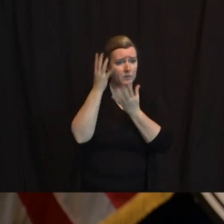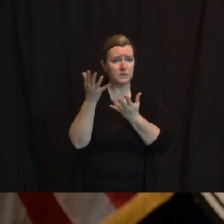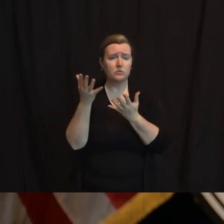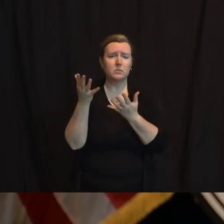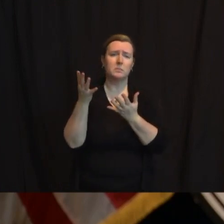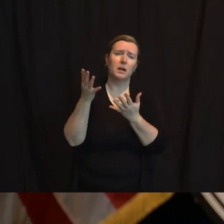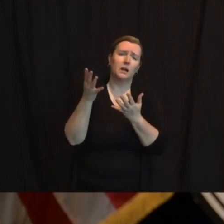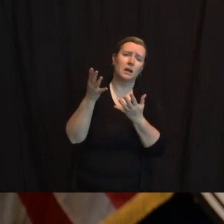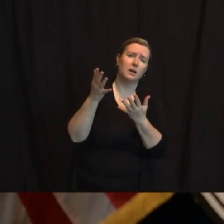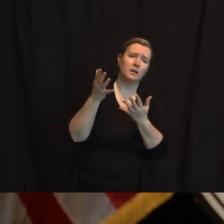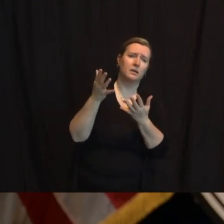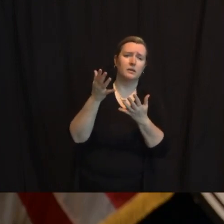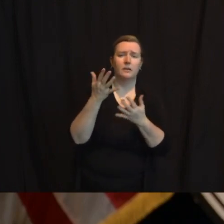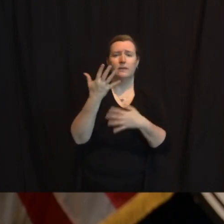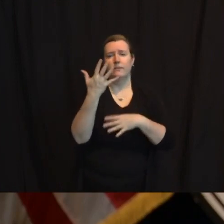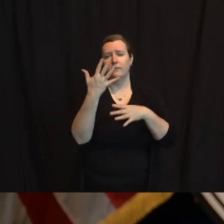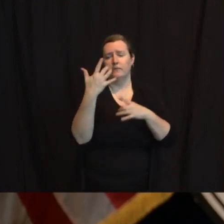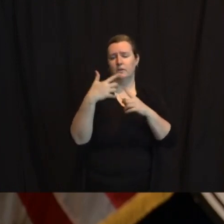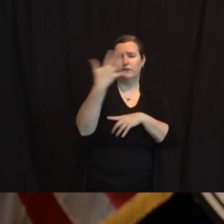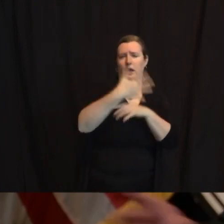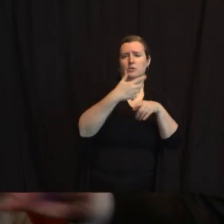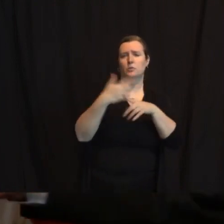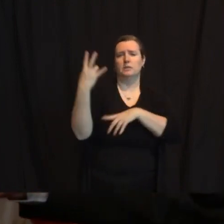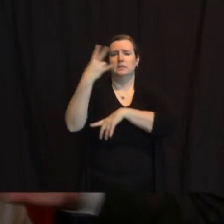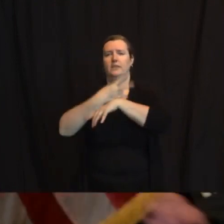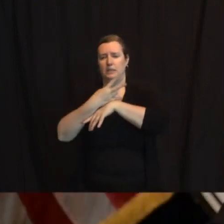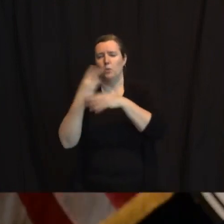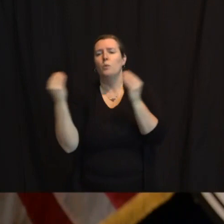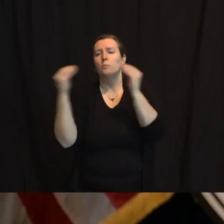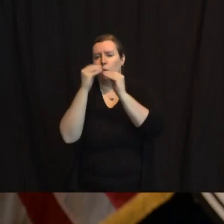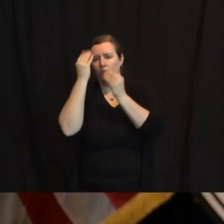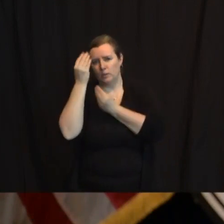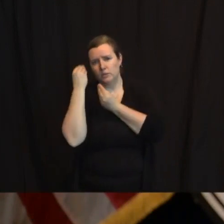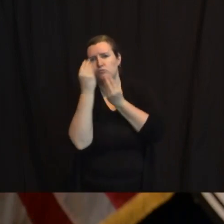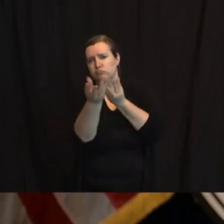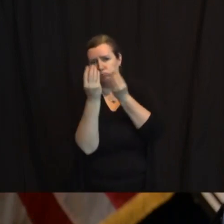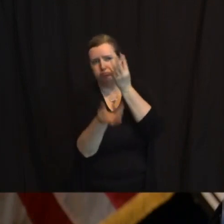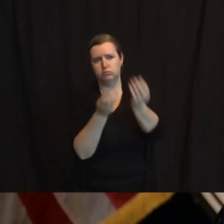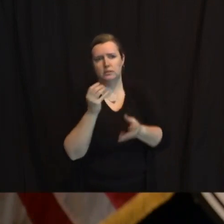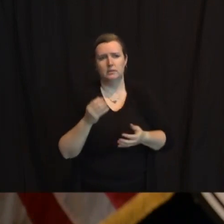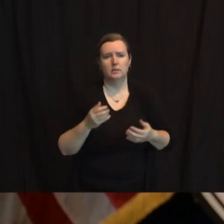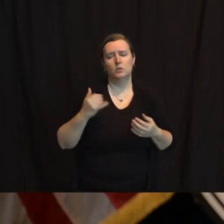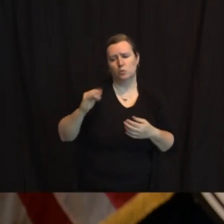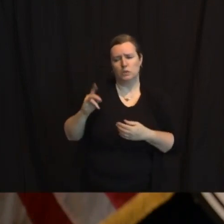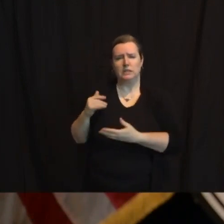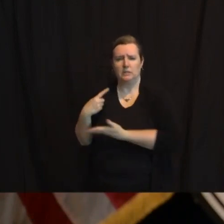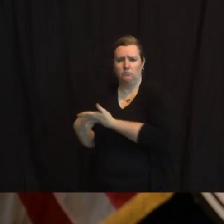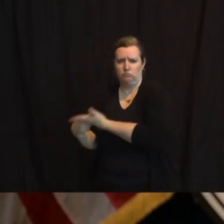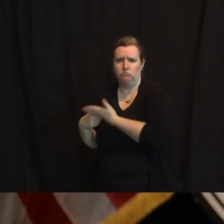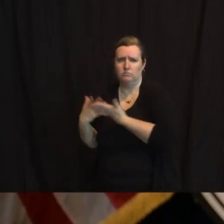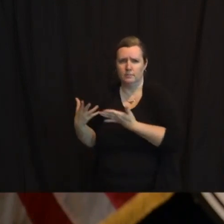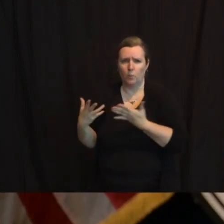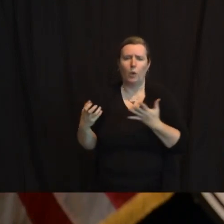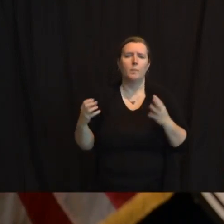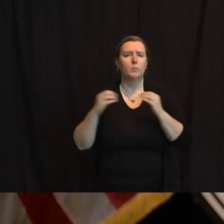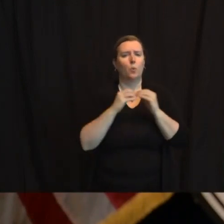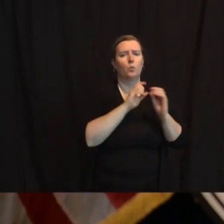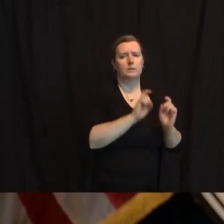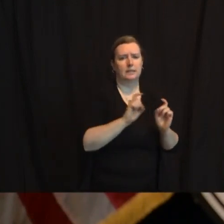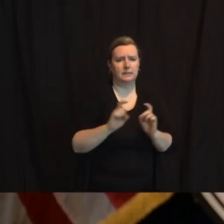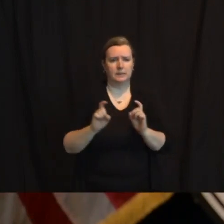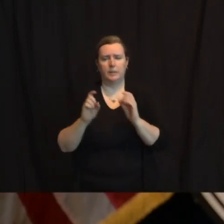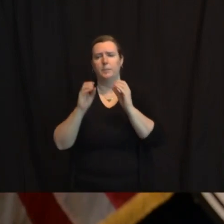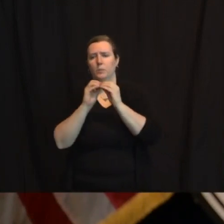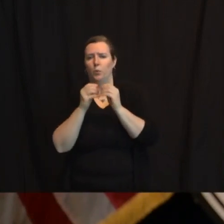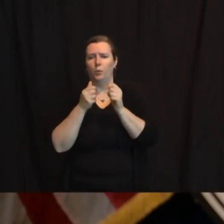5 to 7 days. I'm leaning, I haven't asked Judy this, I'm leaning toward doing testing and contact tracing in